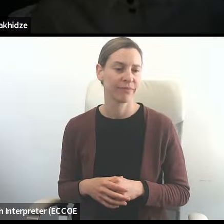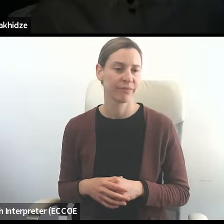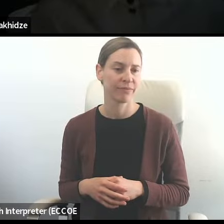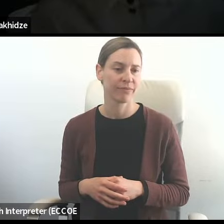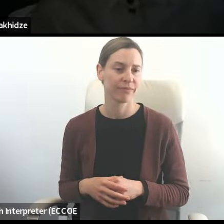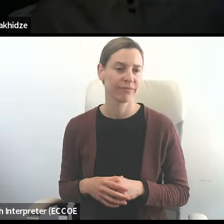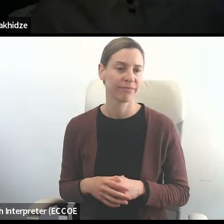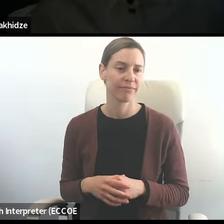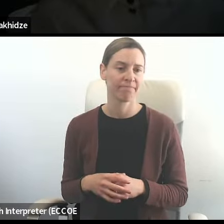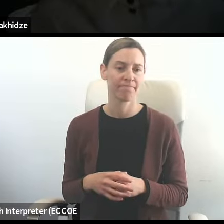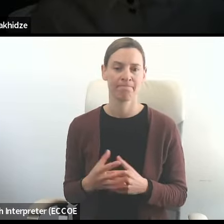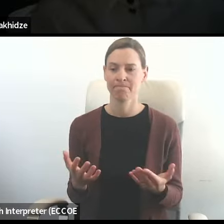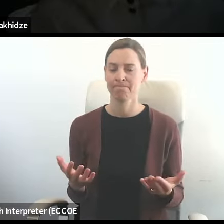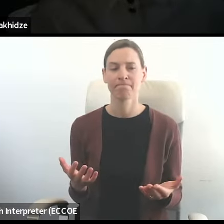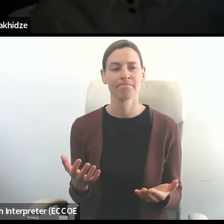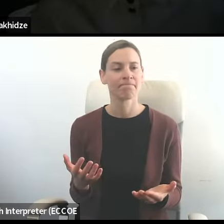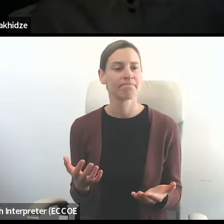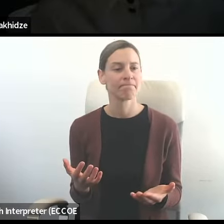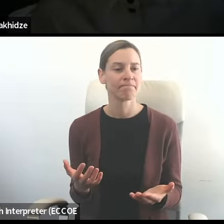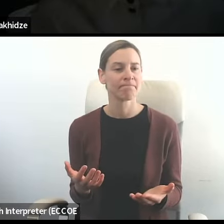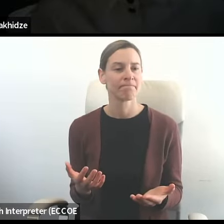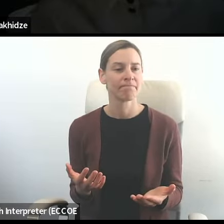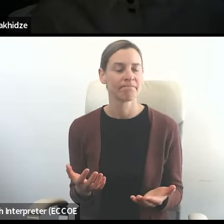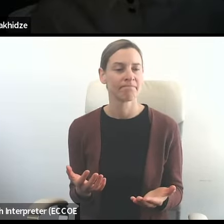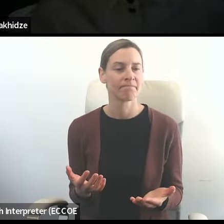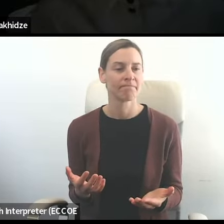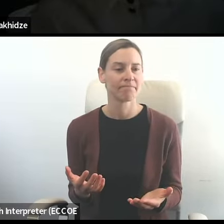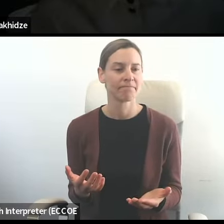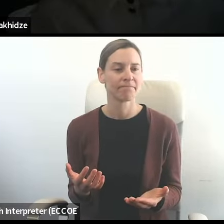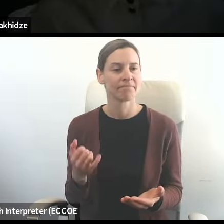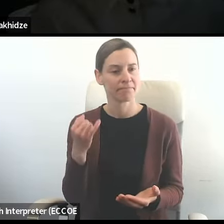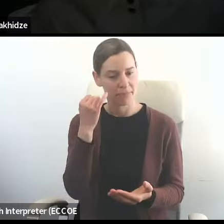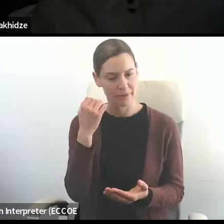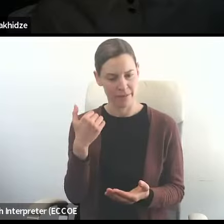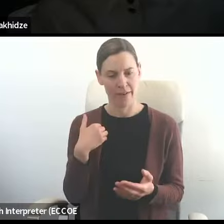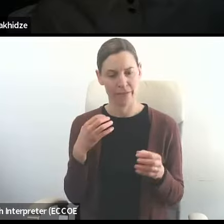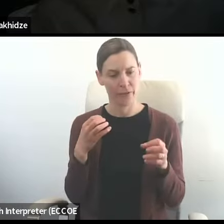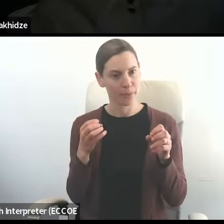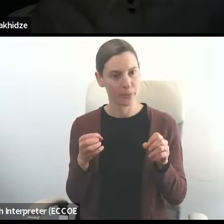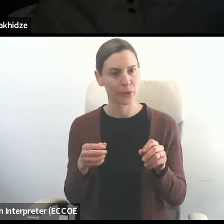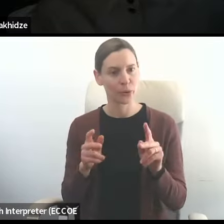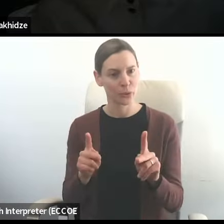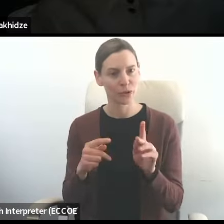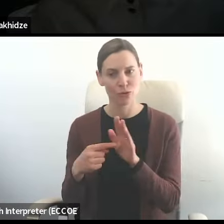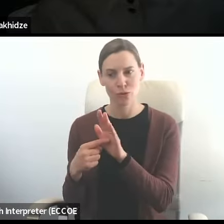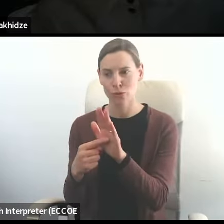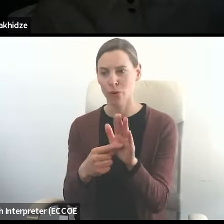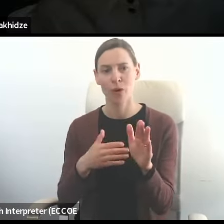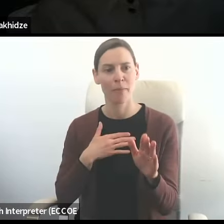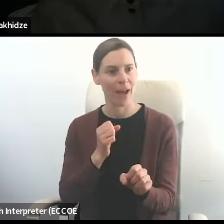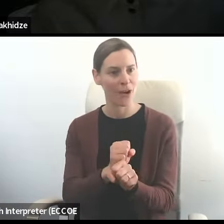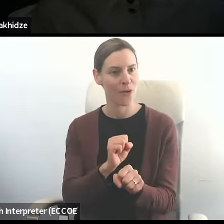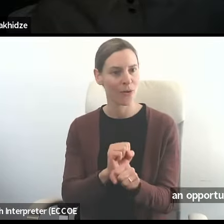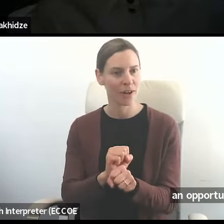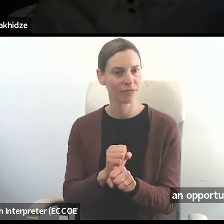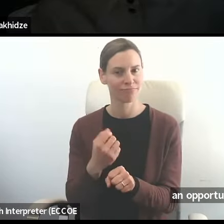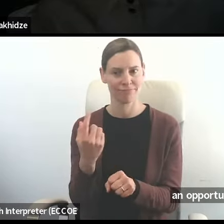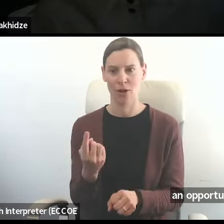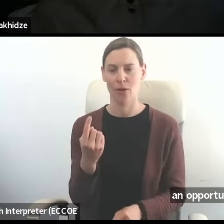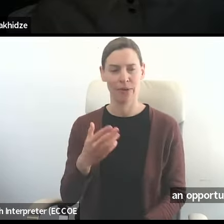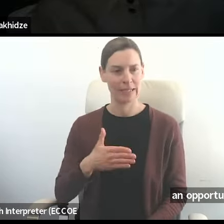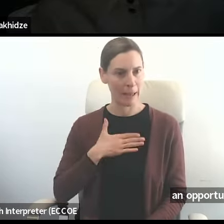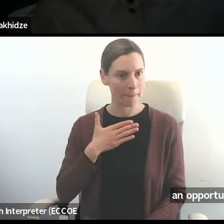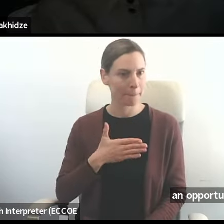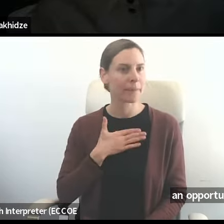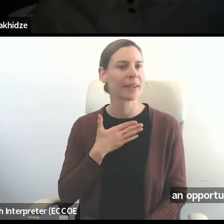I'm always happy when I am given an opportunity to show my work and to talk about Ukraine through my